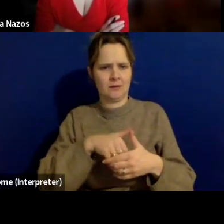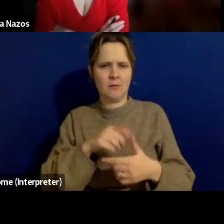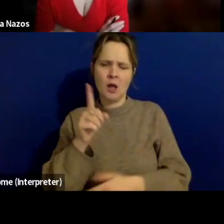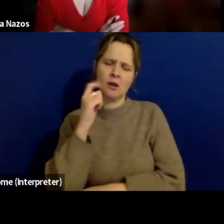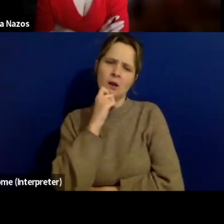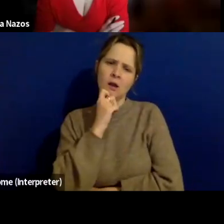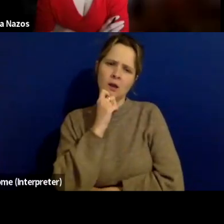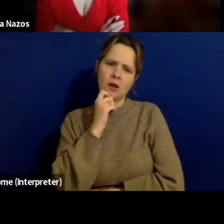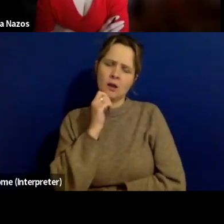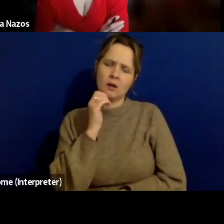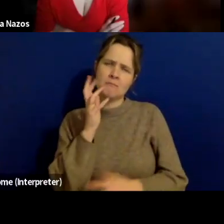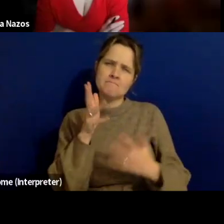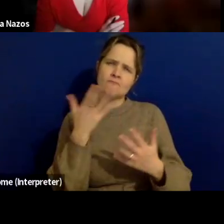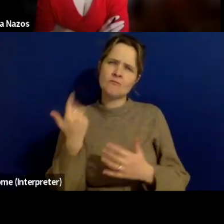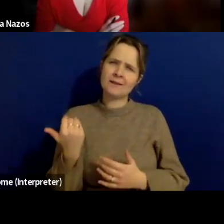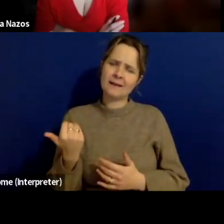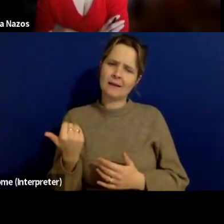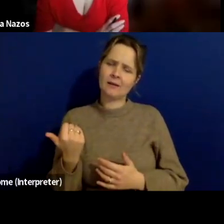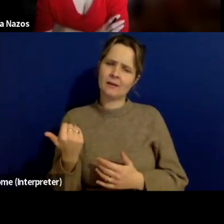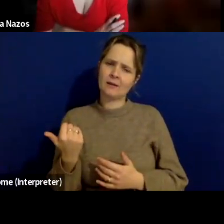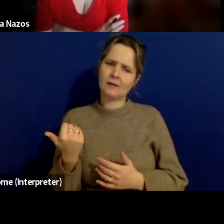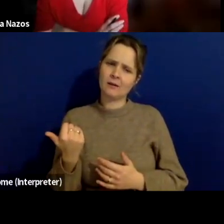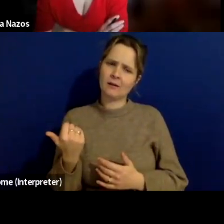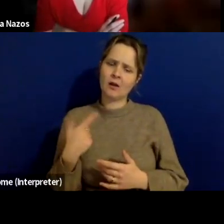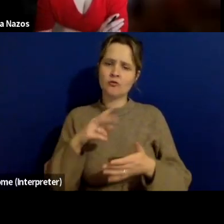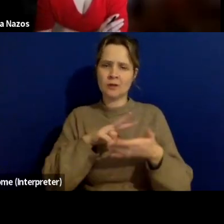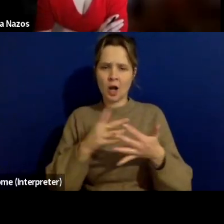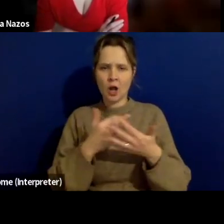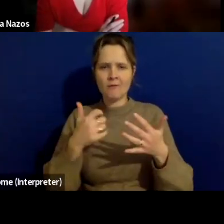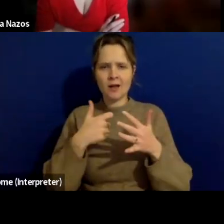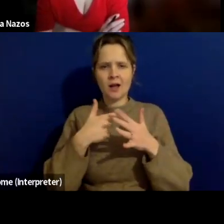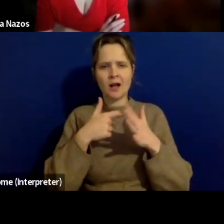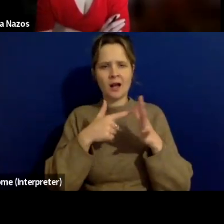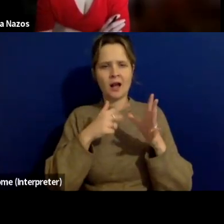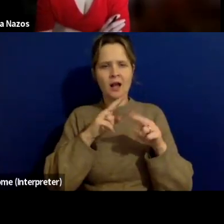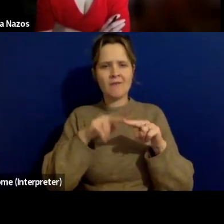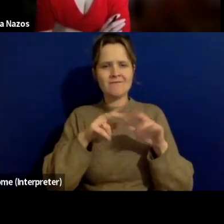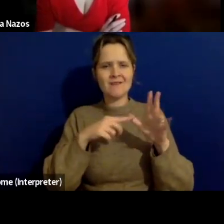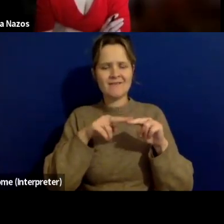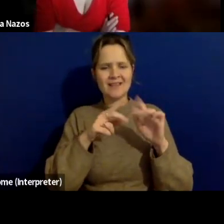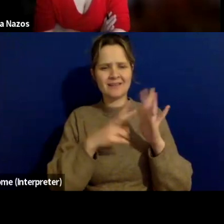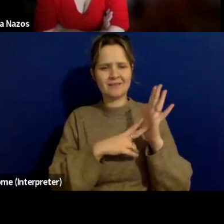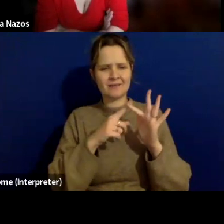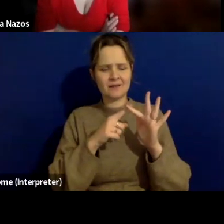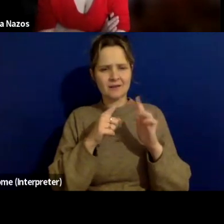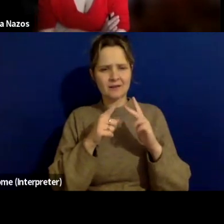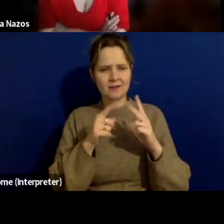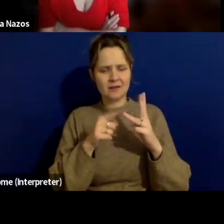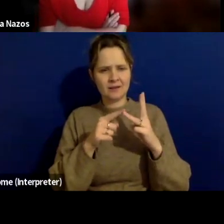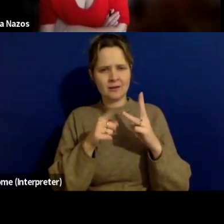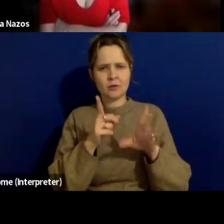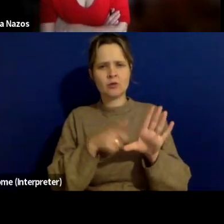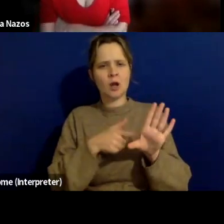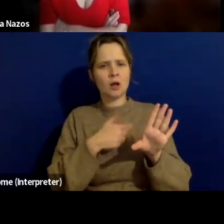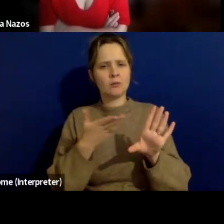Previously, I was reading a lot Kavafis, then previously a lot when I was